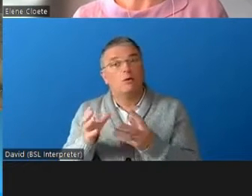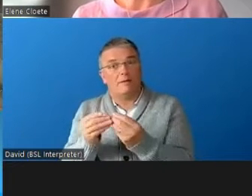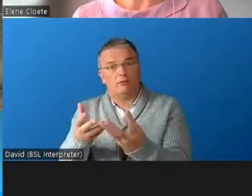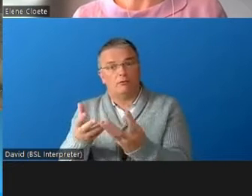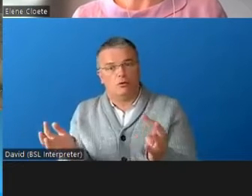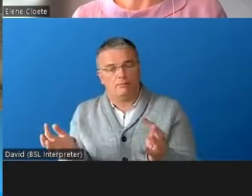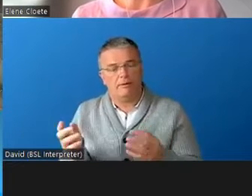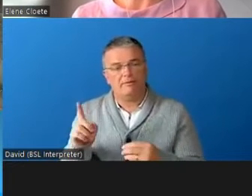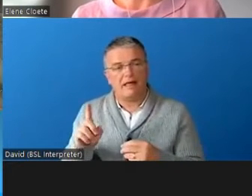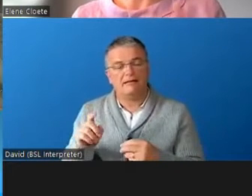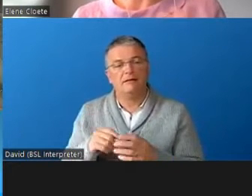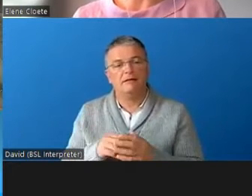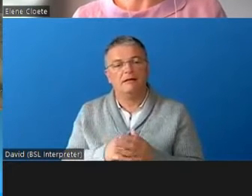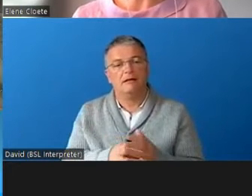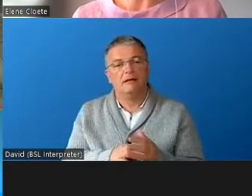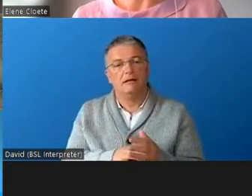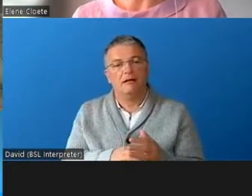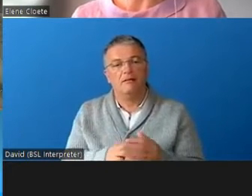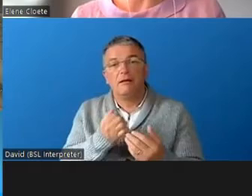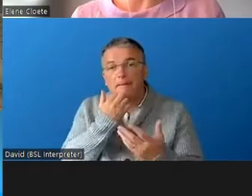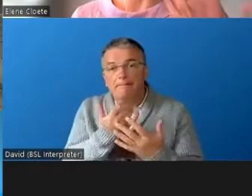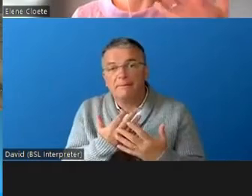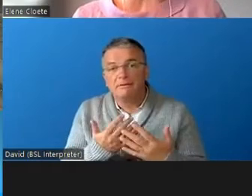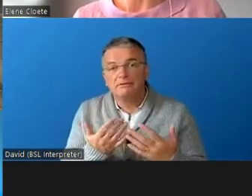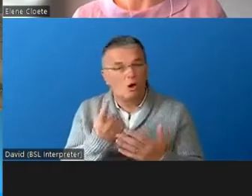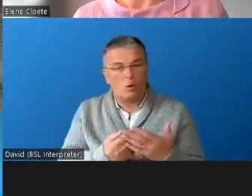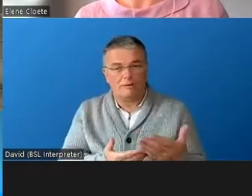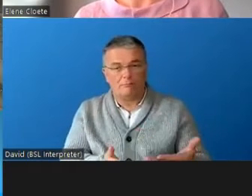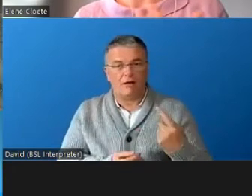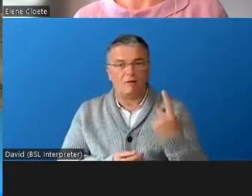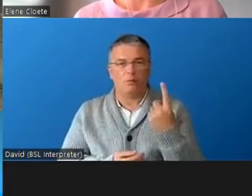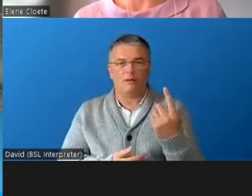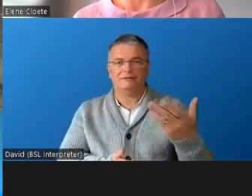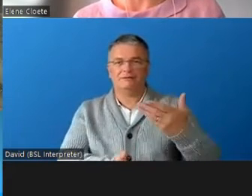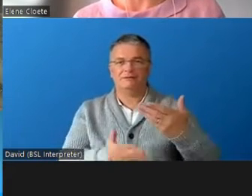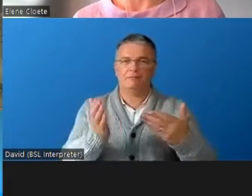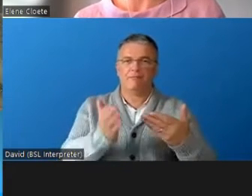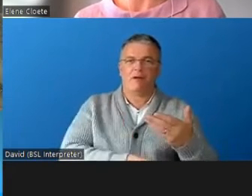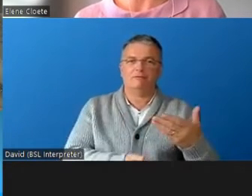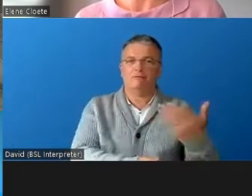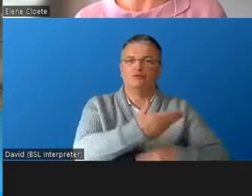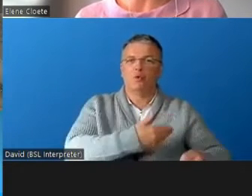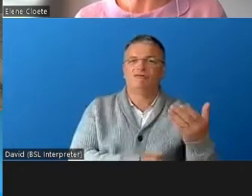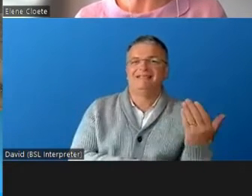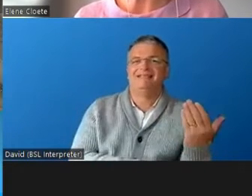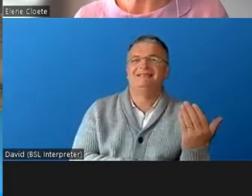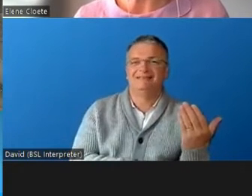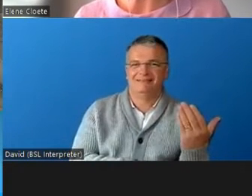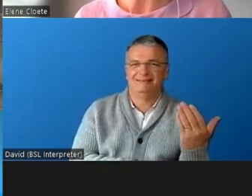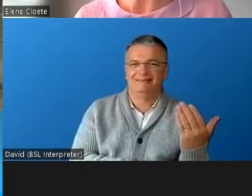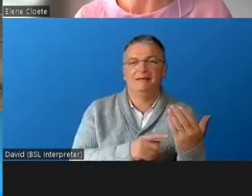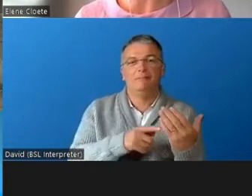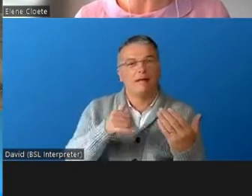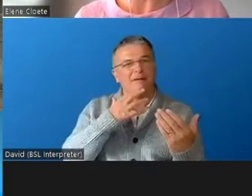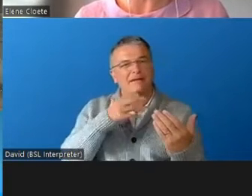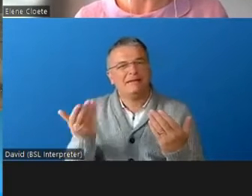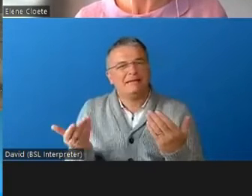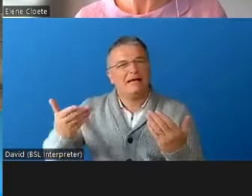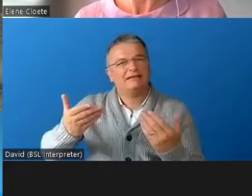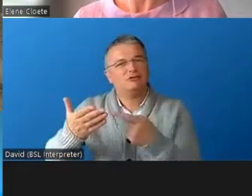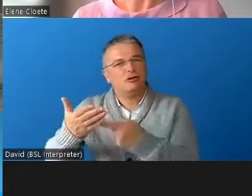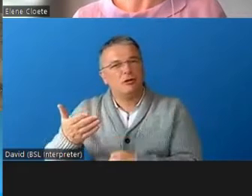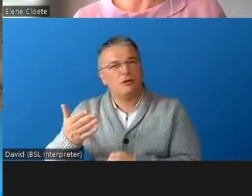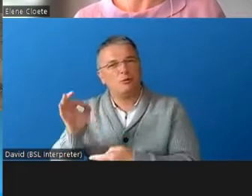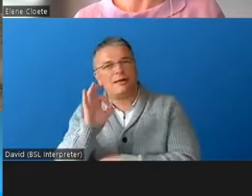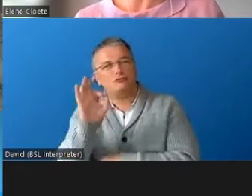that the numbers only provide one side of the story. They might need an additional